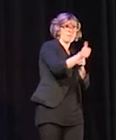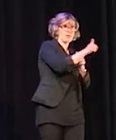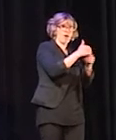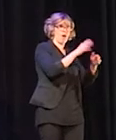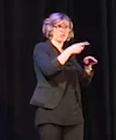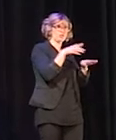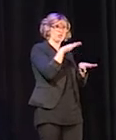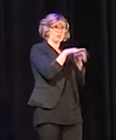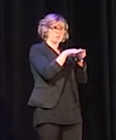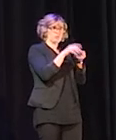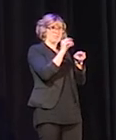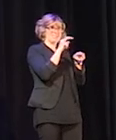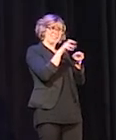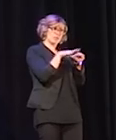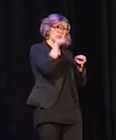And then there I have the new world.